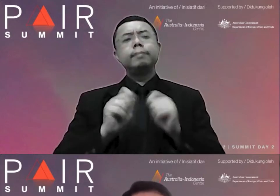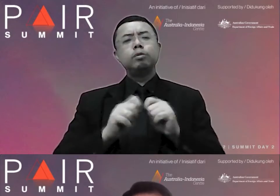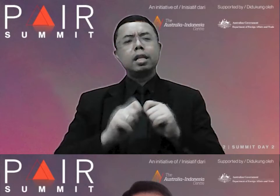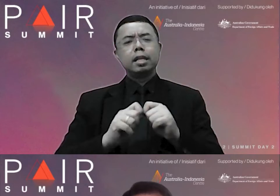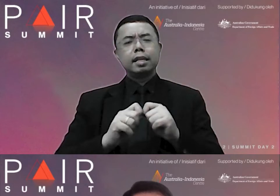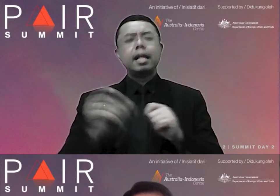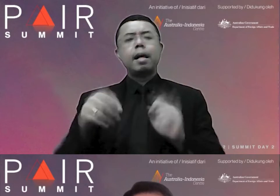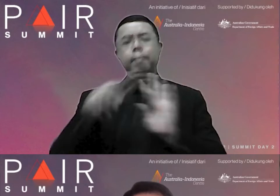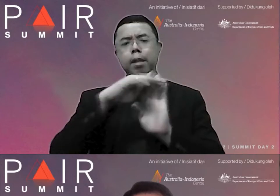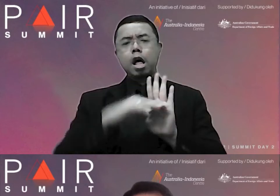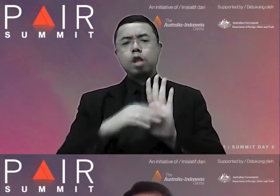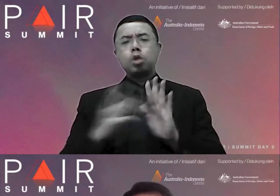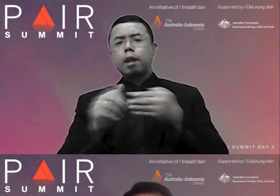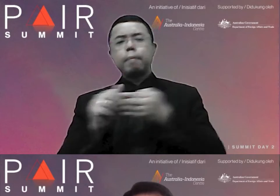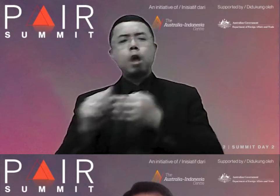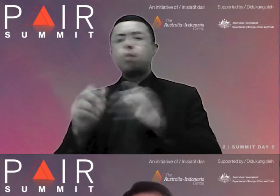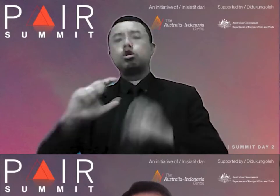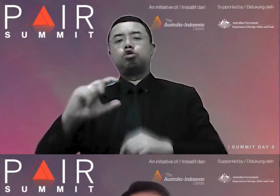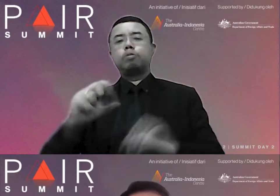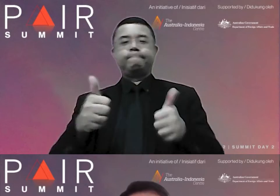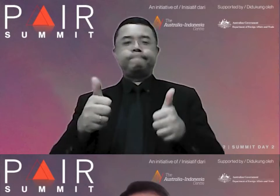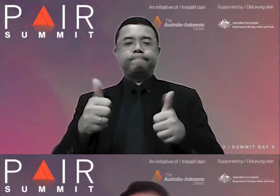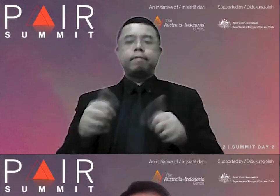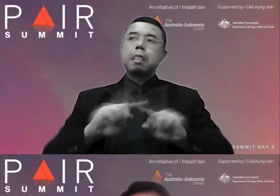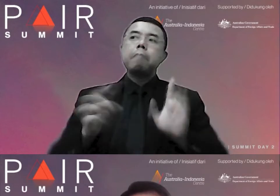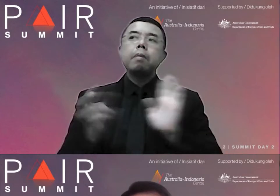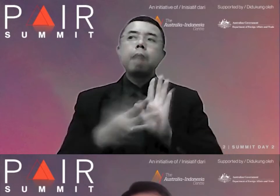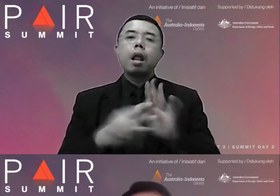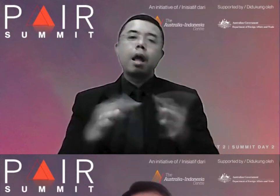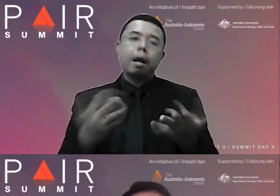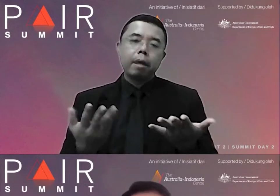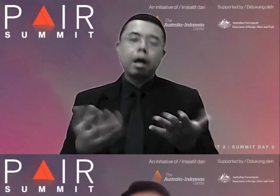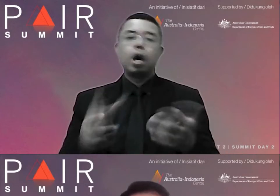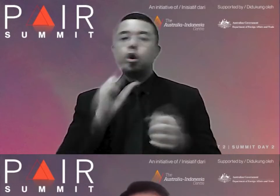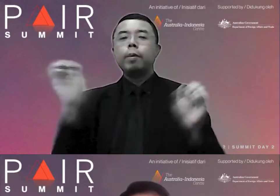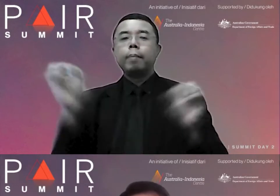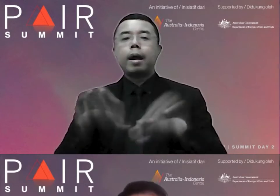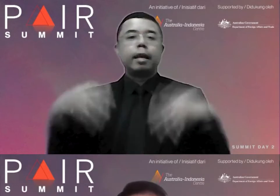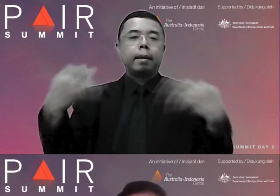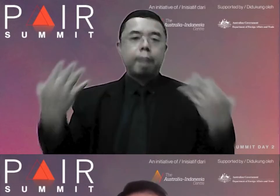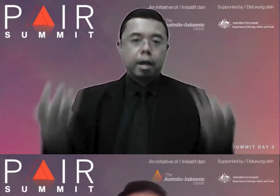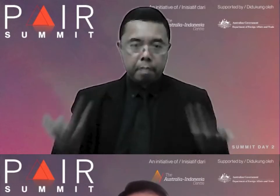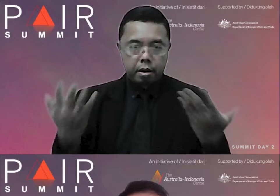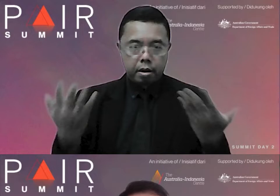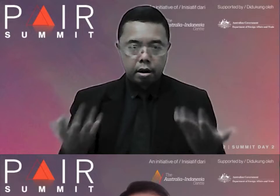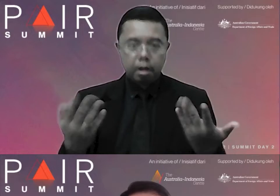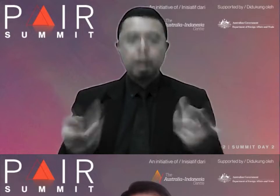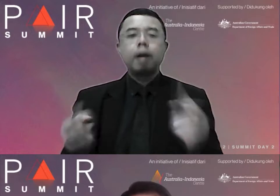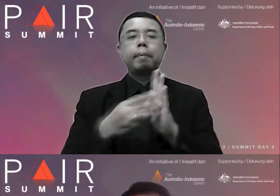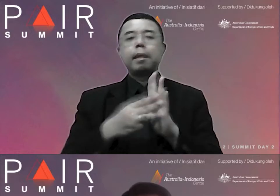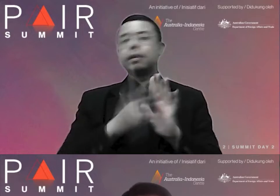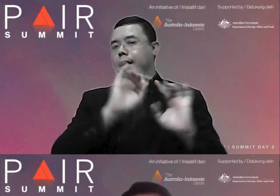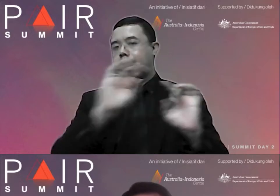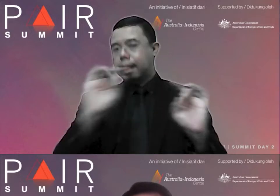The problem, of course, in the implementation. And there are a number of issues. Number one is, I think the most important one is